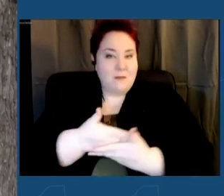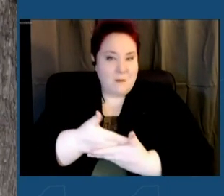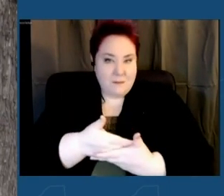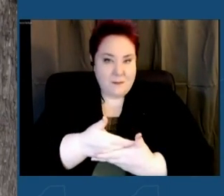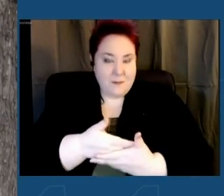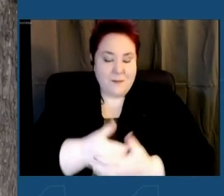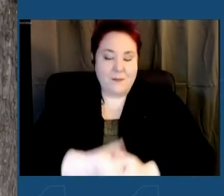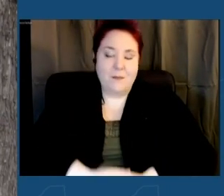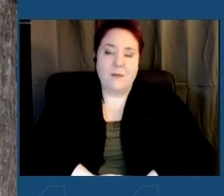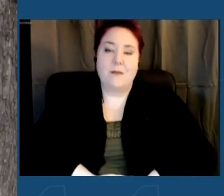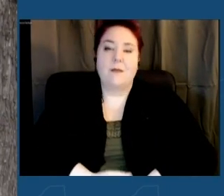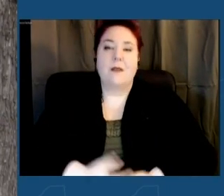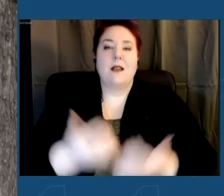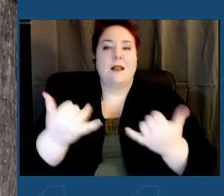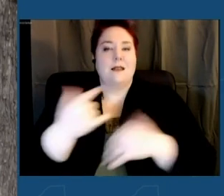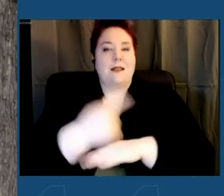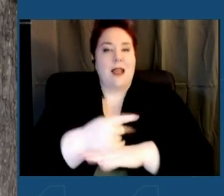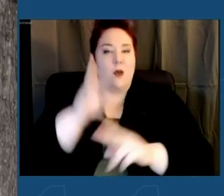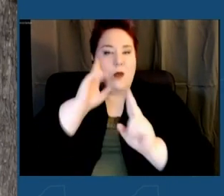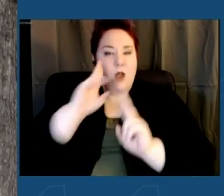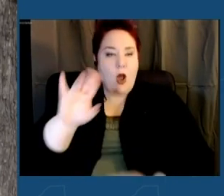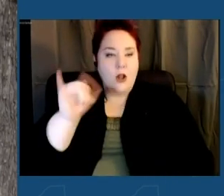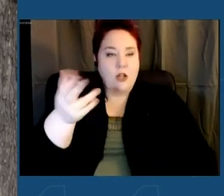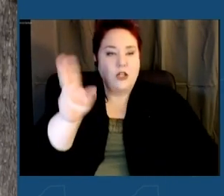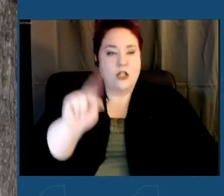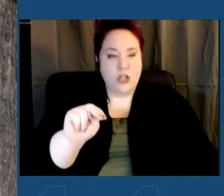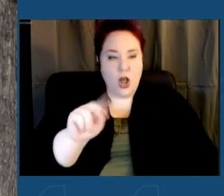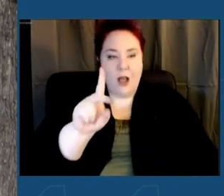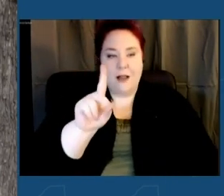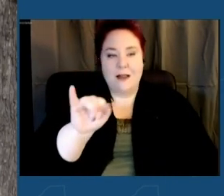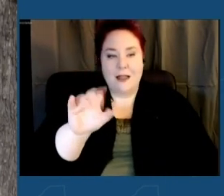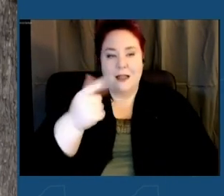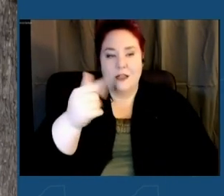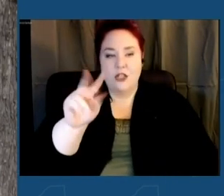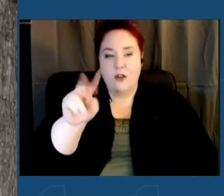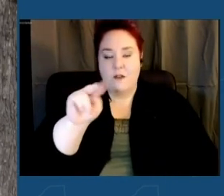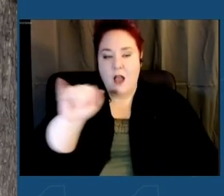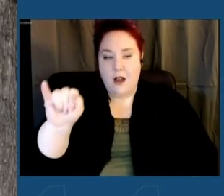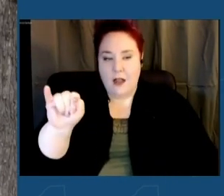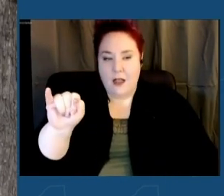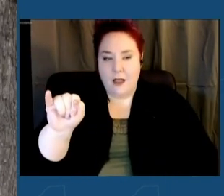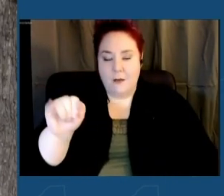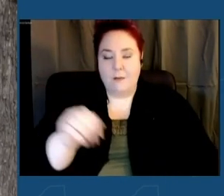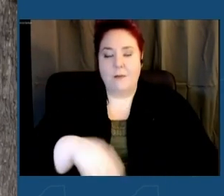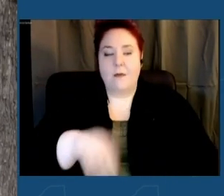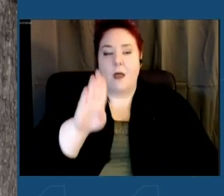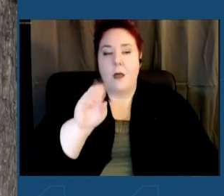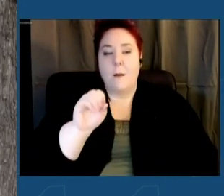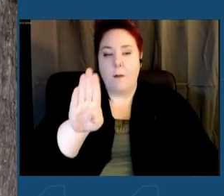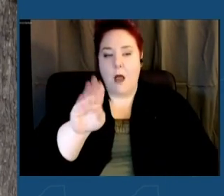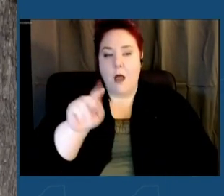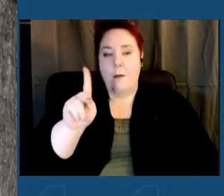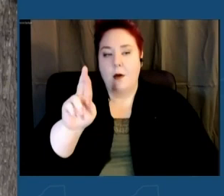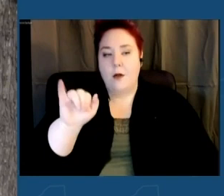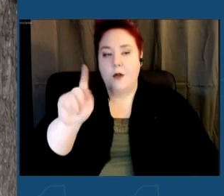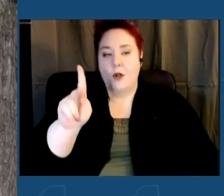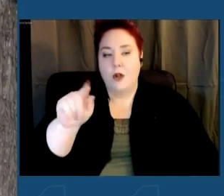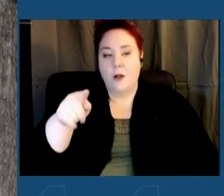honor John DiGiovanni, Bob Kirkpatrick,